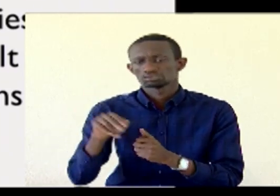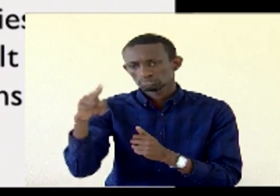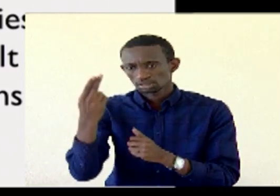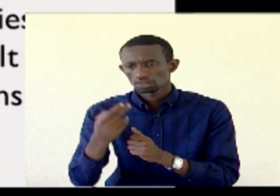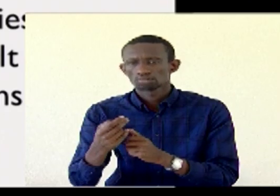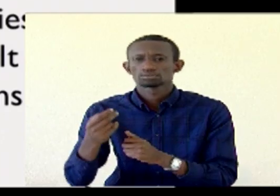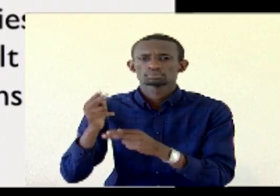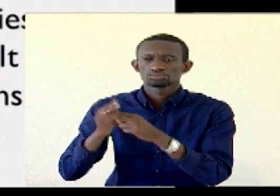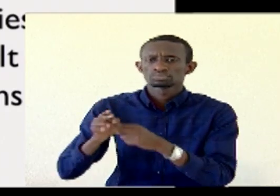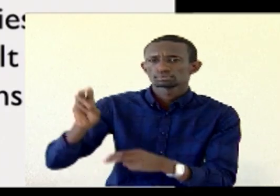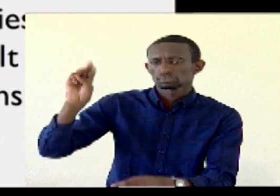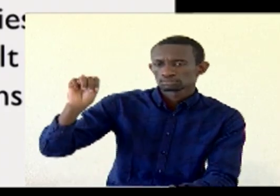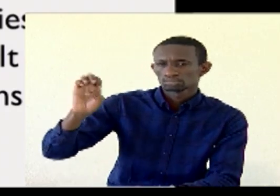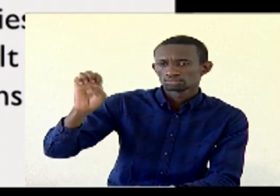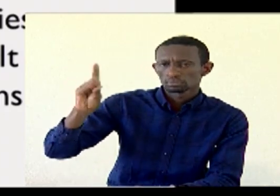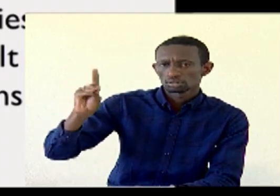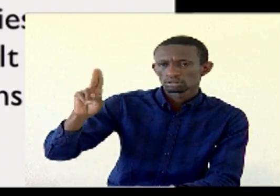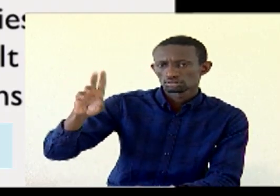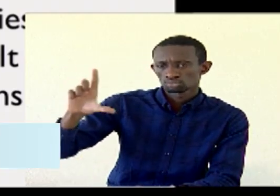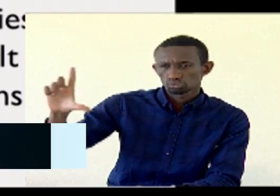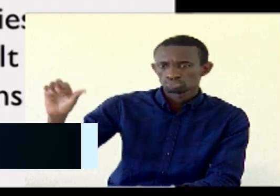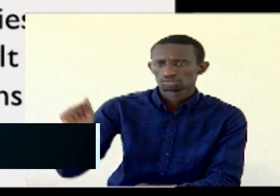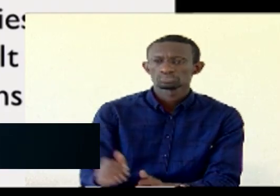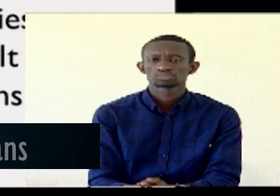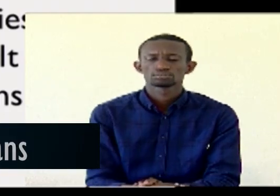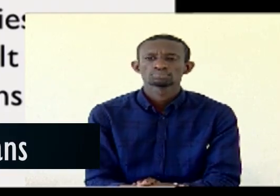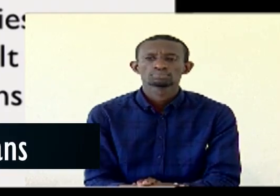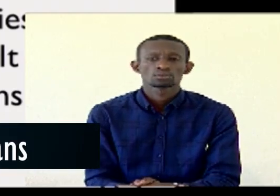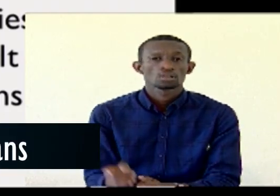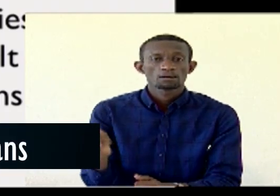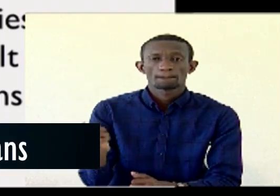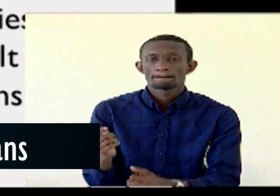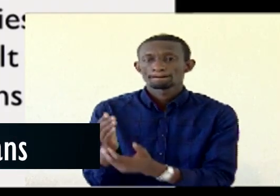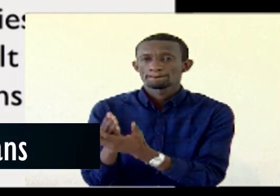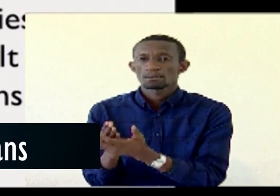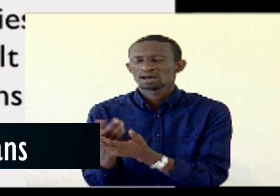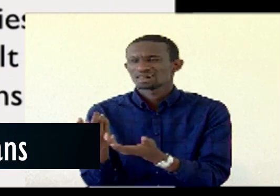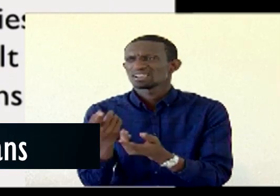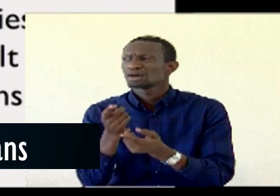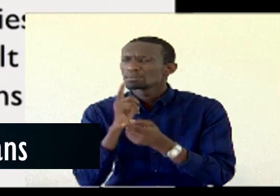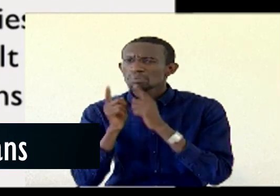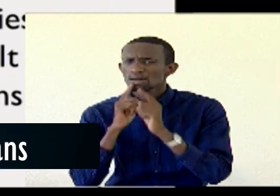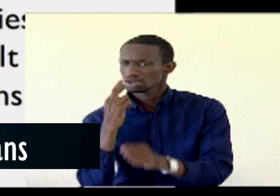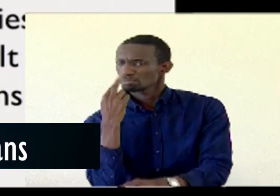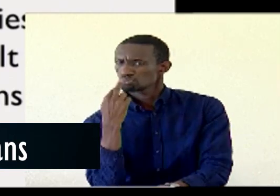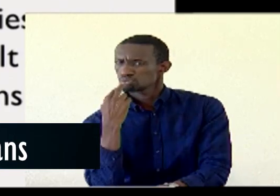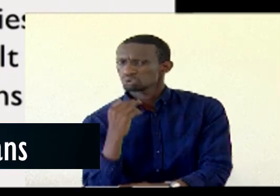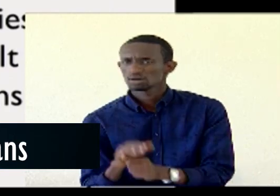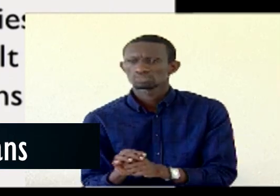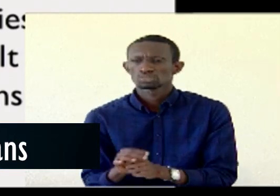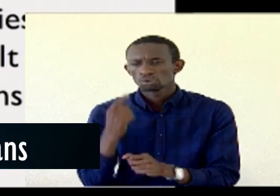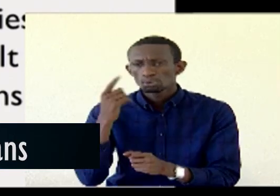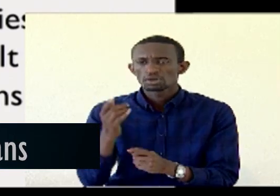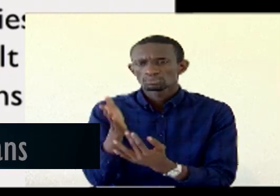2. The medulla, which is number 2, this is a pale reddish in color and lies between. It is found between